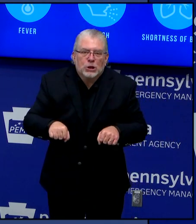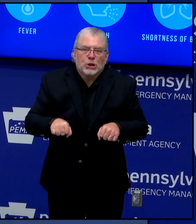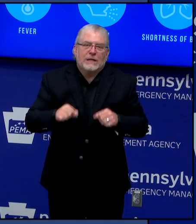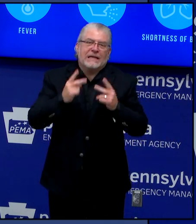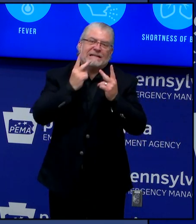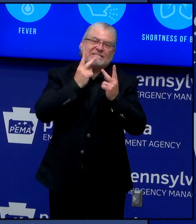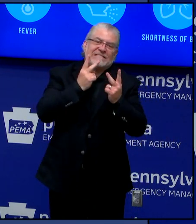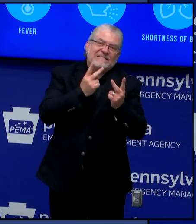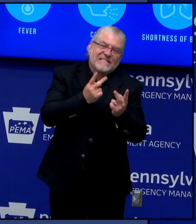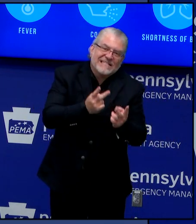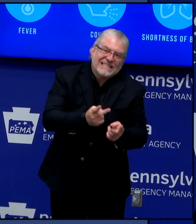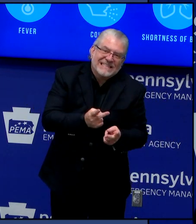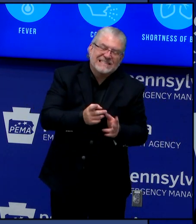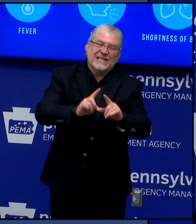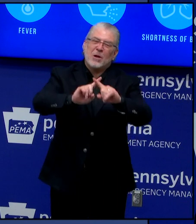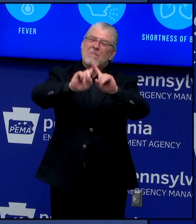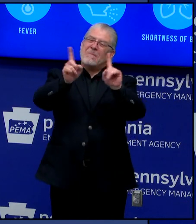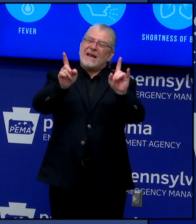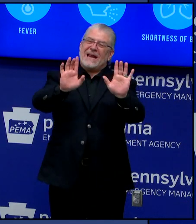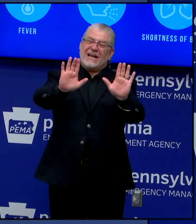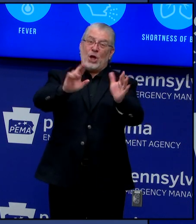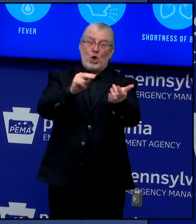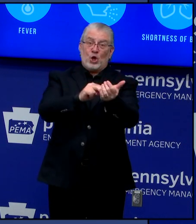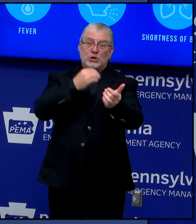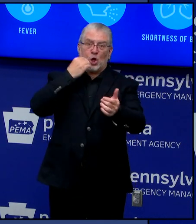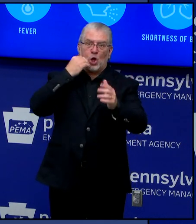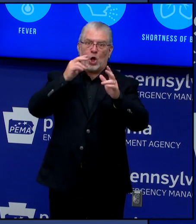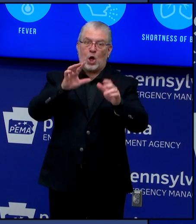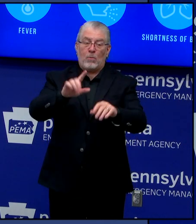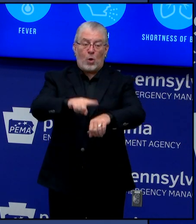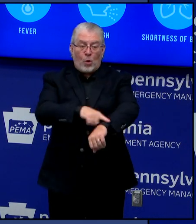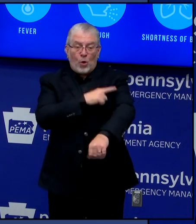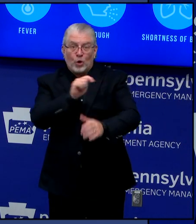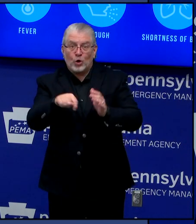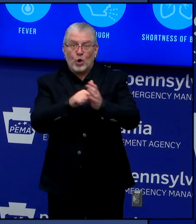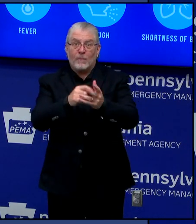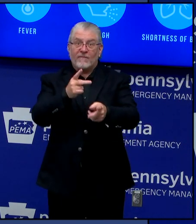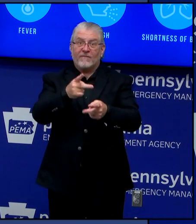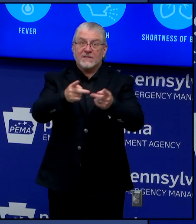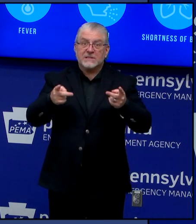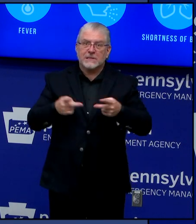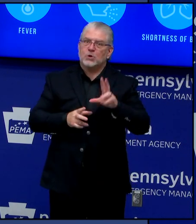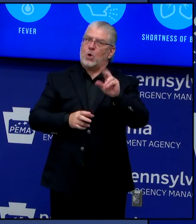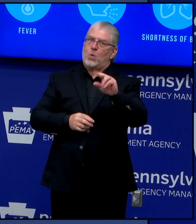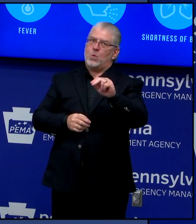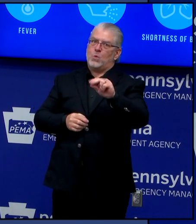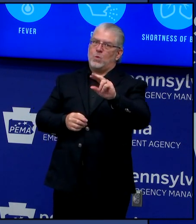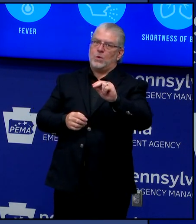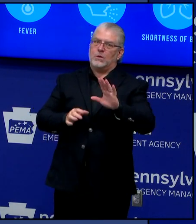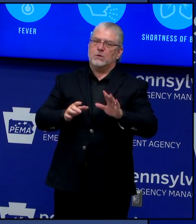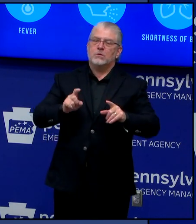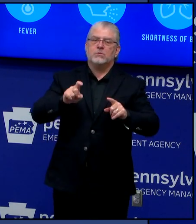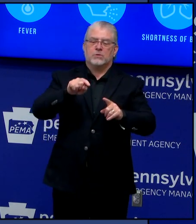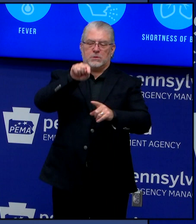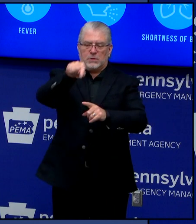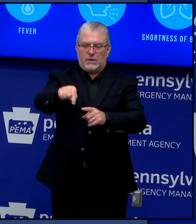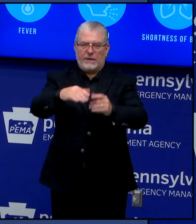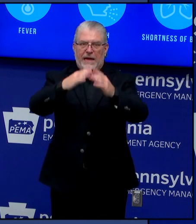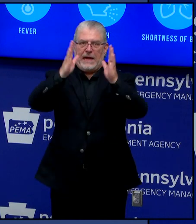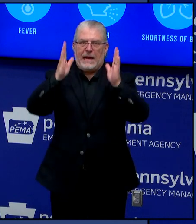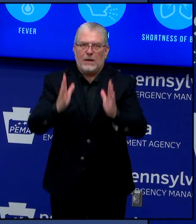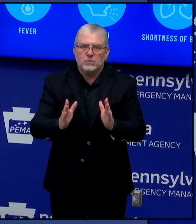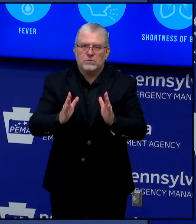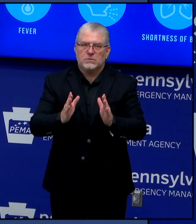but not to a nursing home or a long-term care living facility. I mean, if you're going to go to their home, we are not